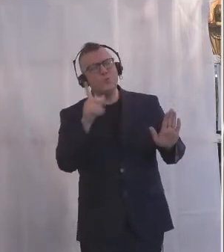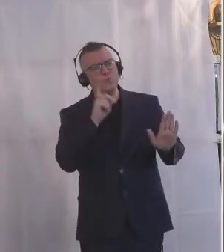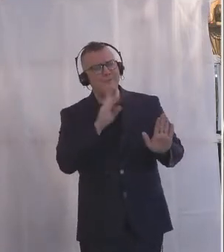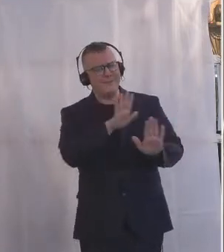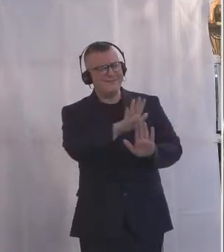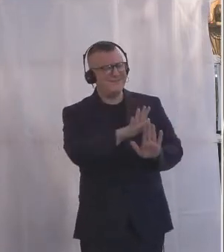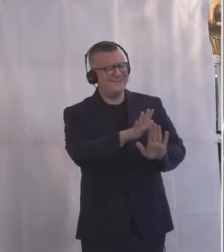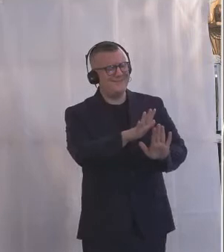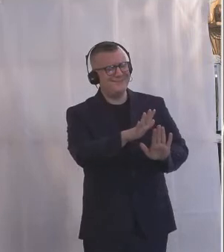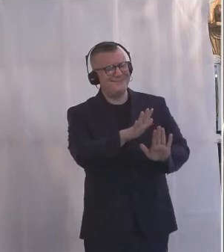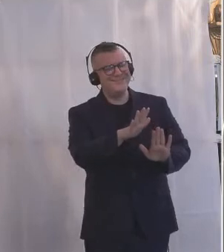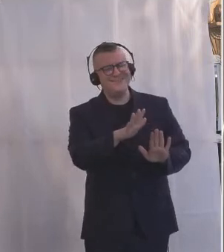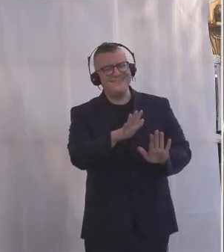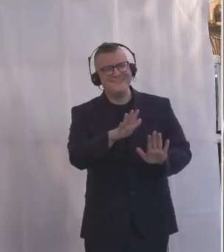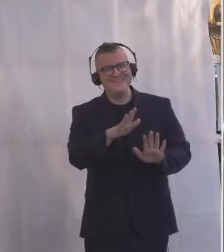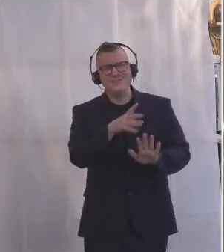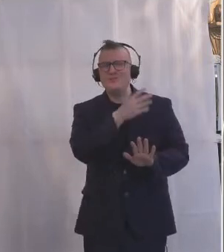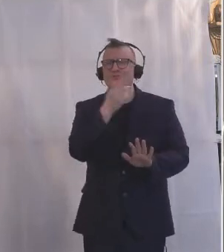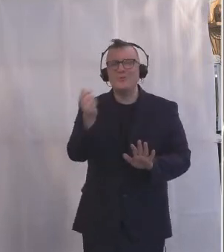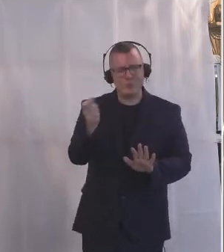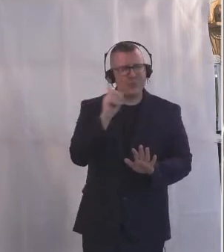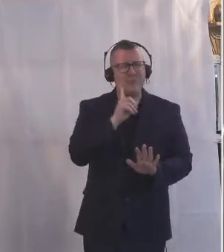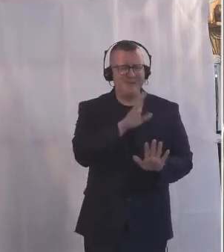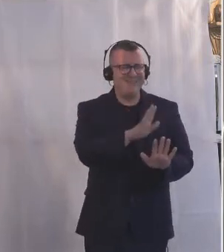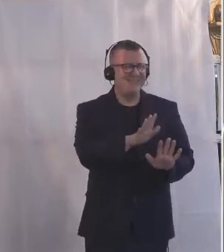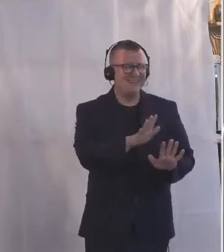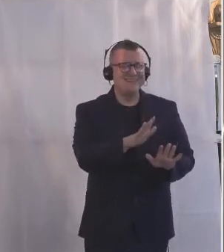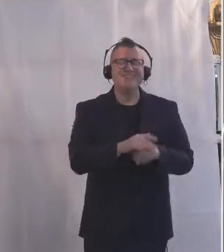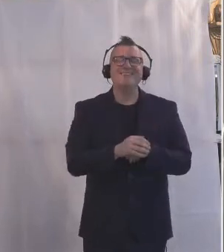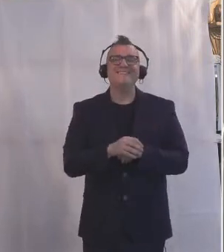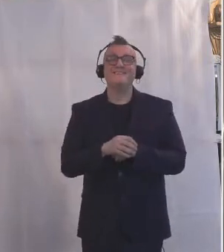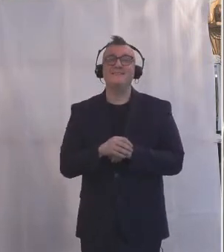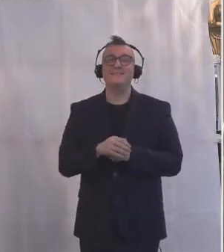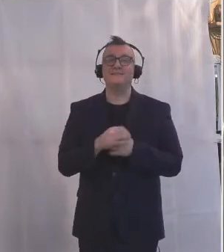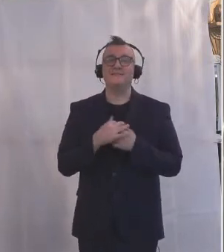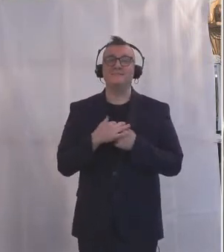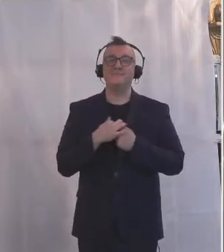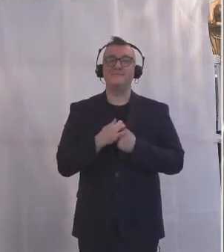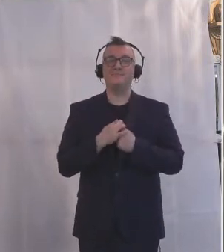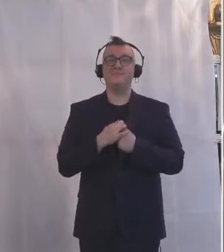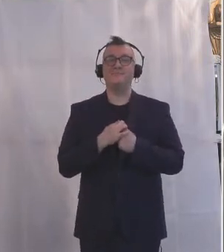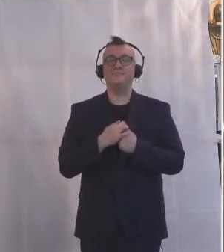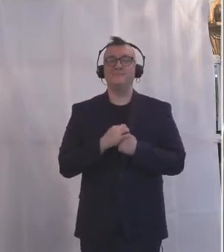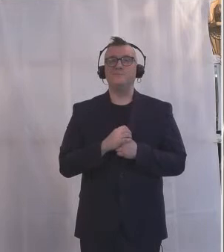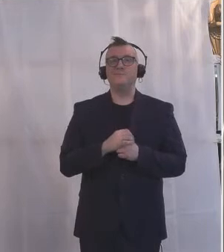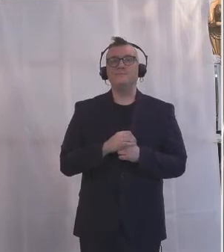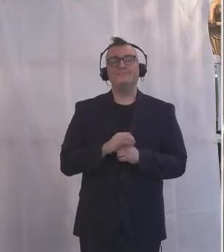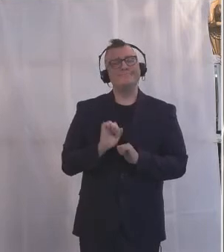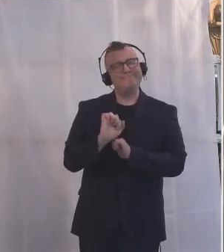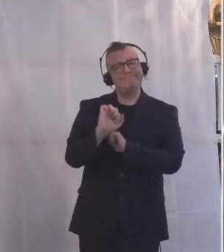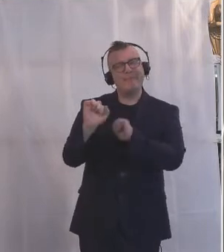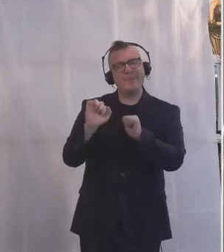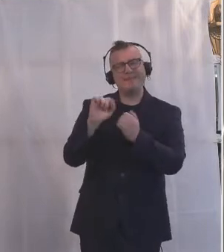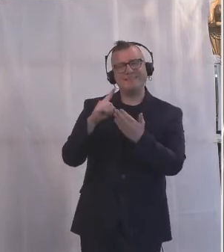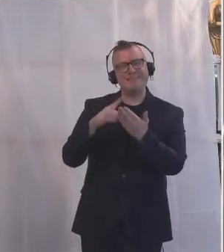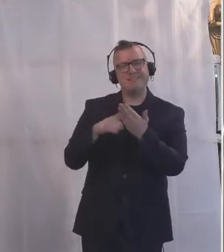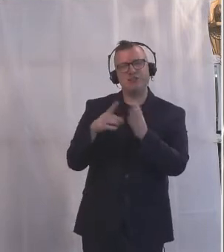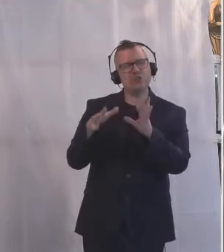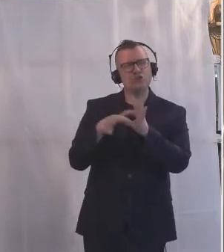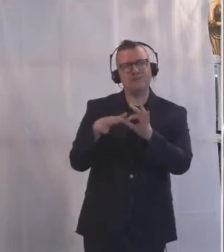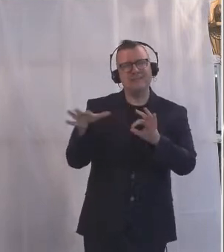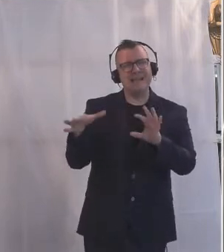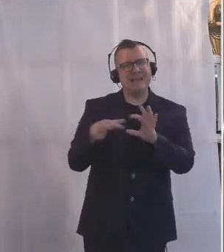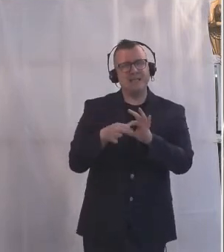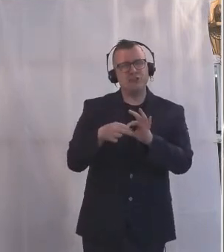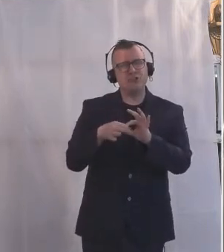Yeah, very notable. But and their decision isn't to invest in you.